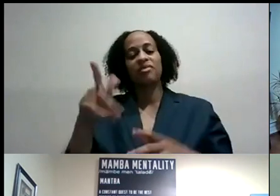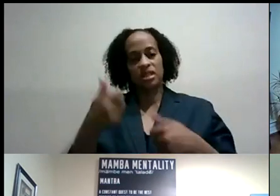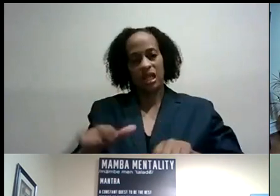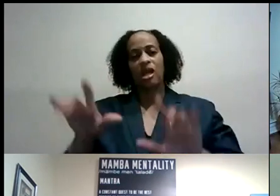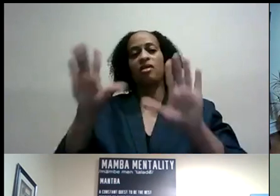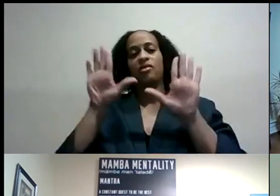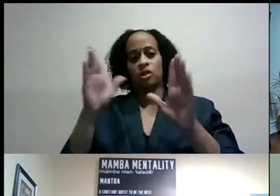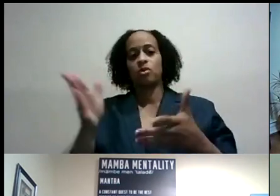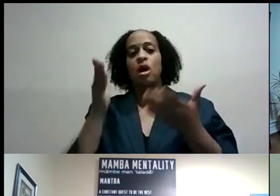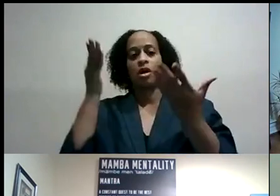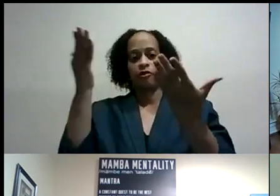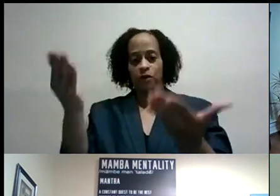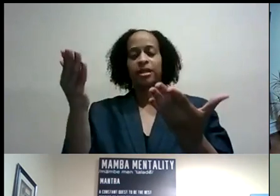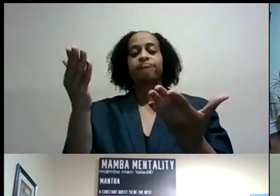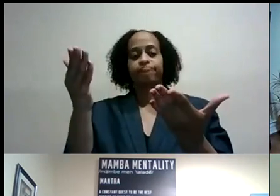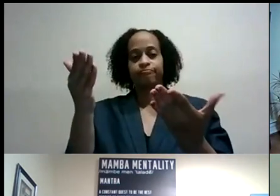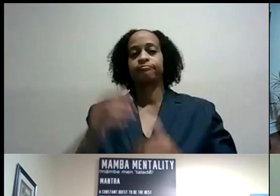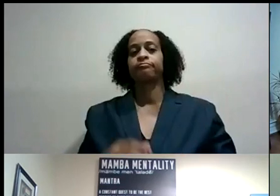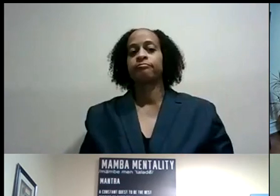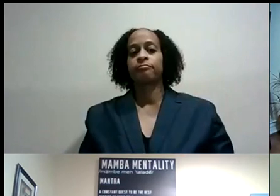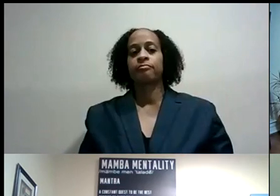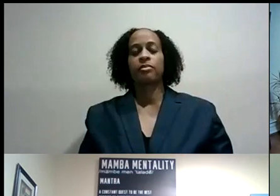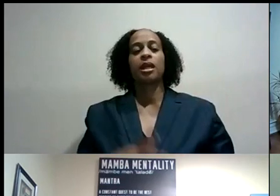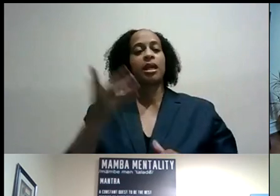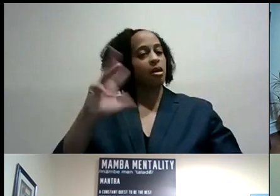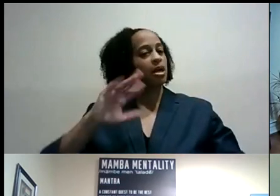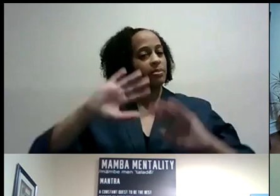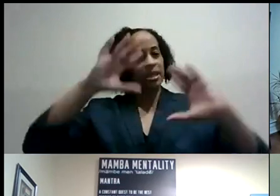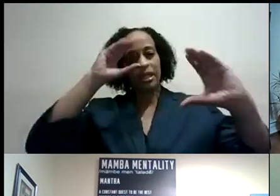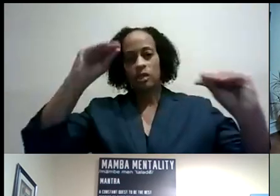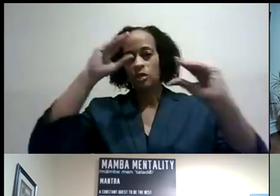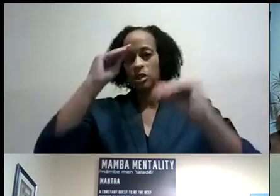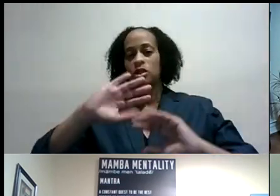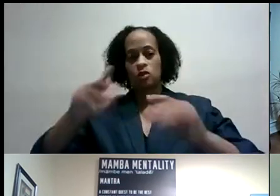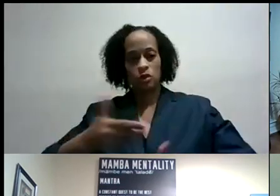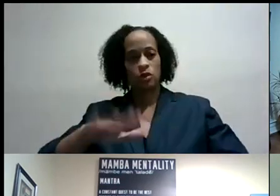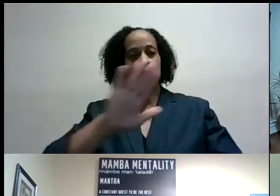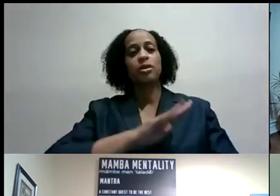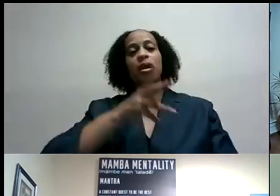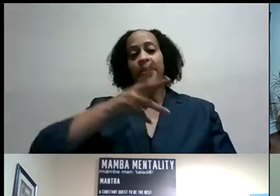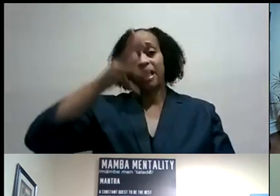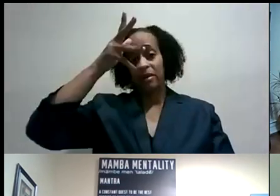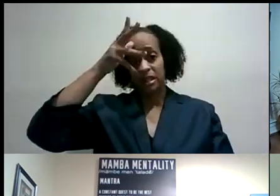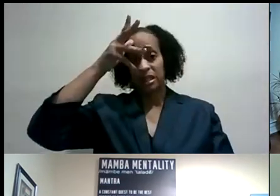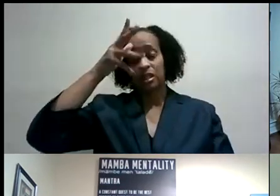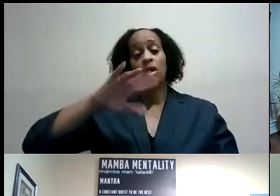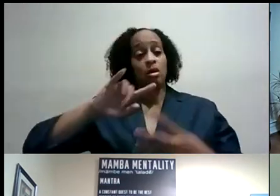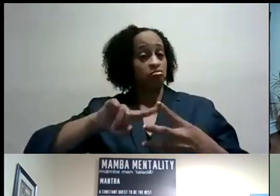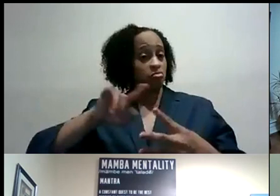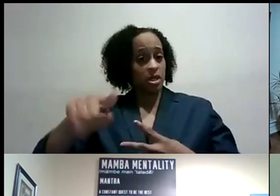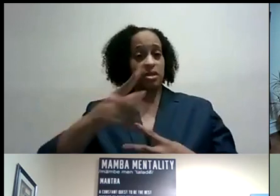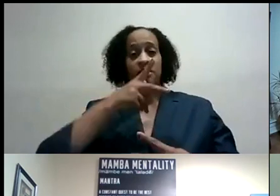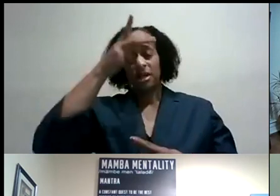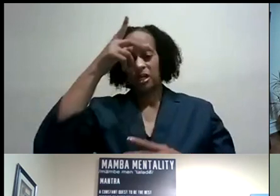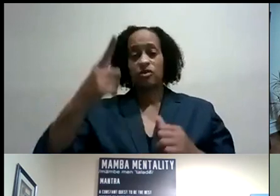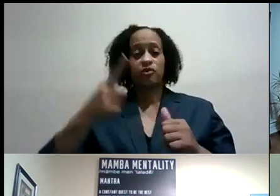sacrificial offerings. It had been introduced to their parents when their parents first